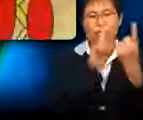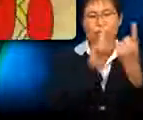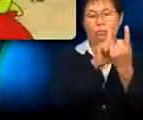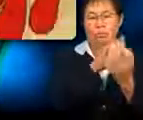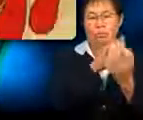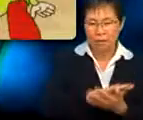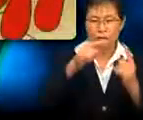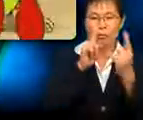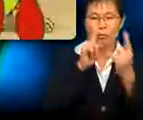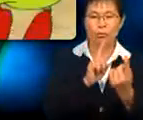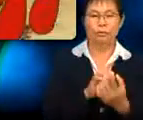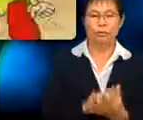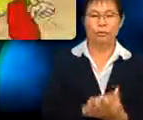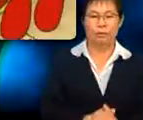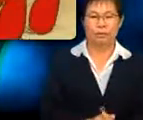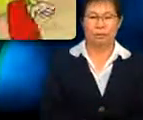Nice to...